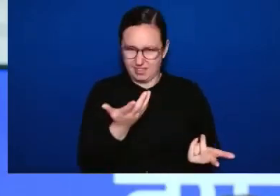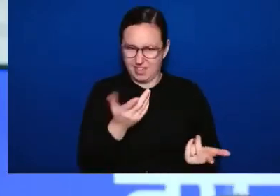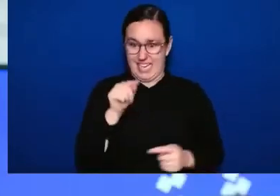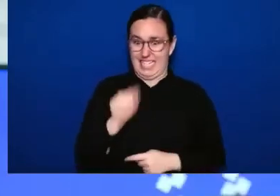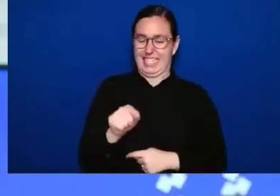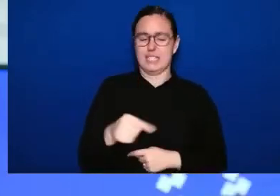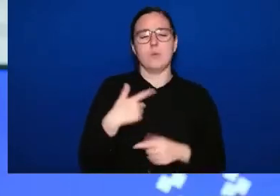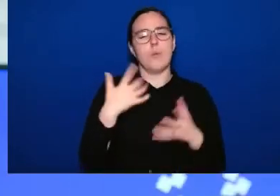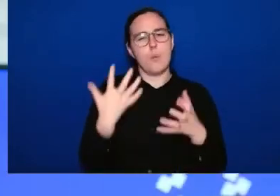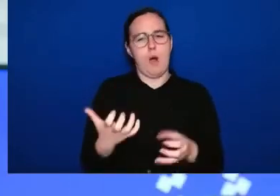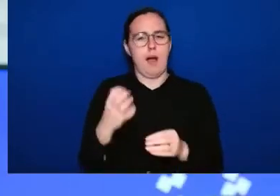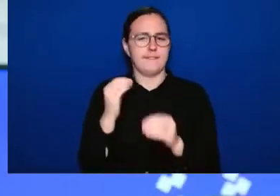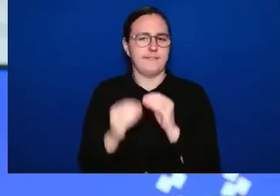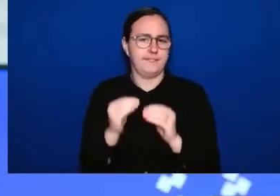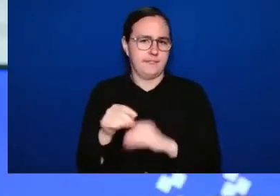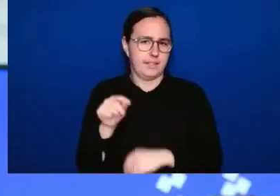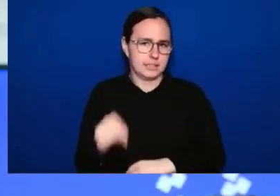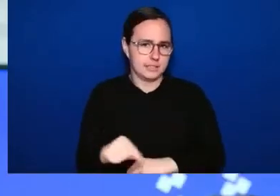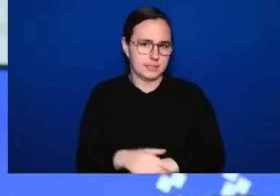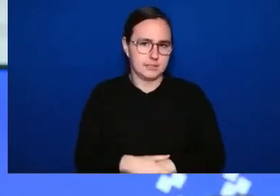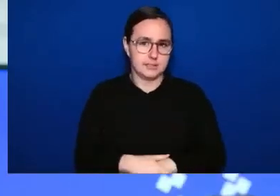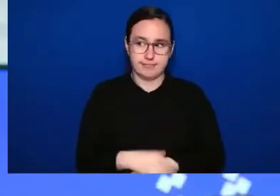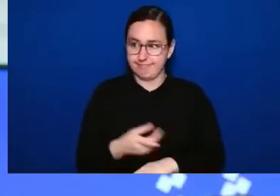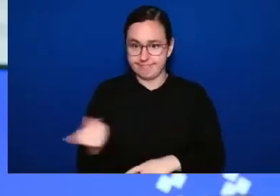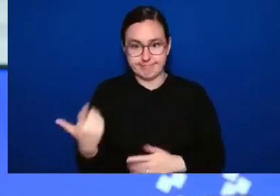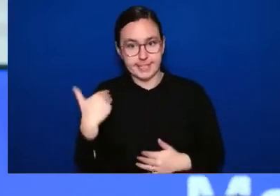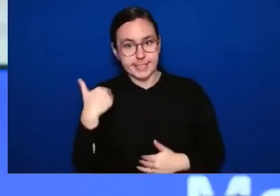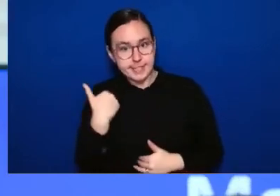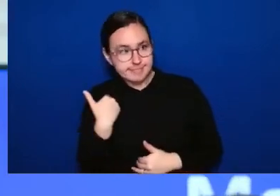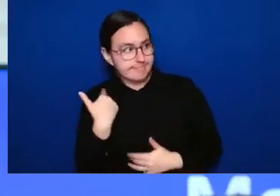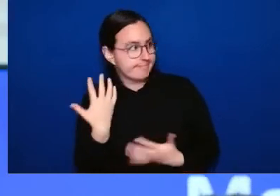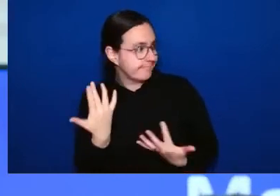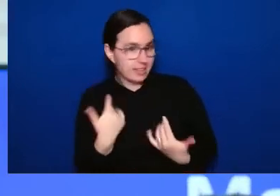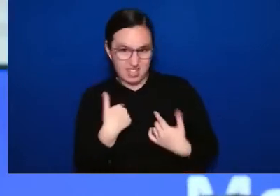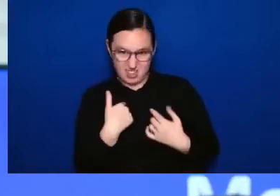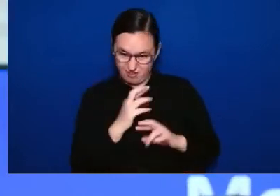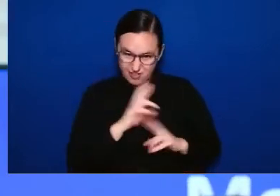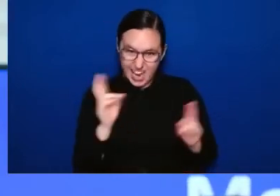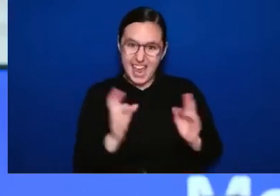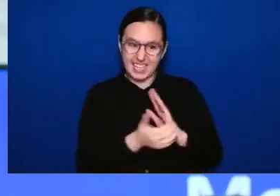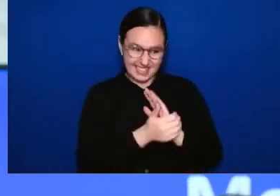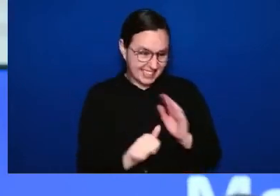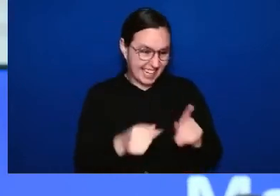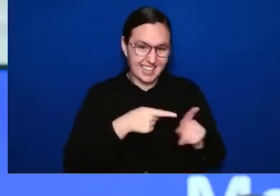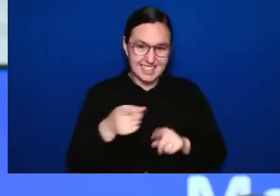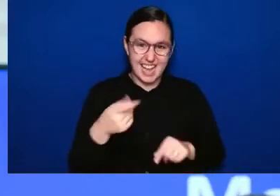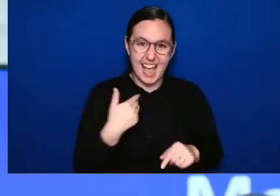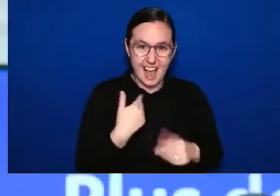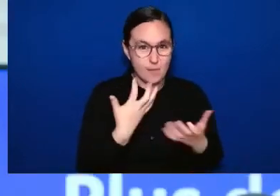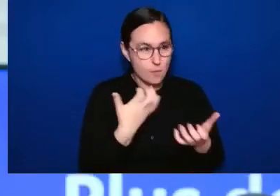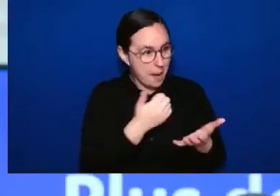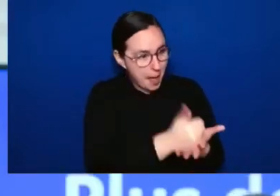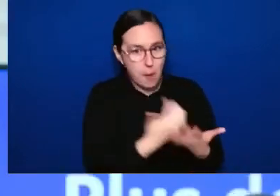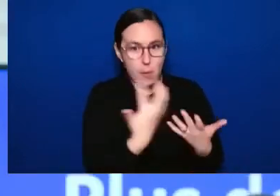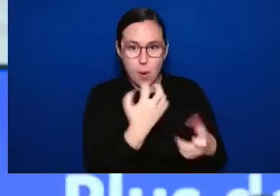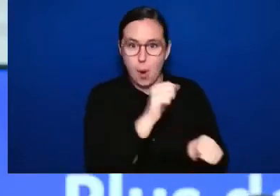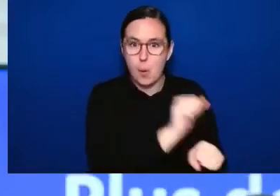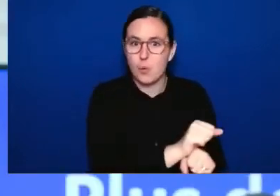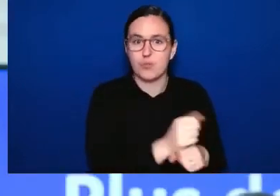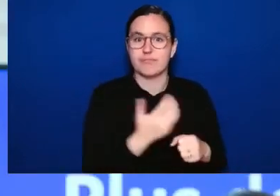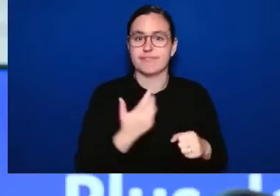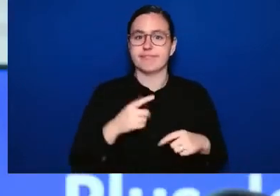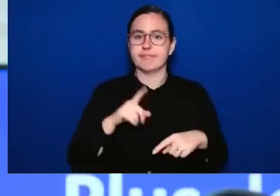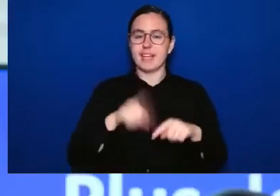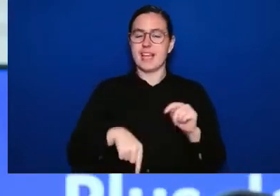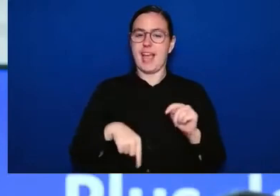where they're so desperately needed. Today, we are expanding the practice program. This will make